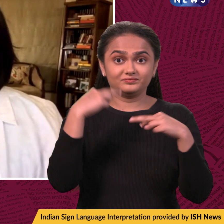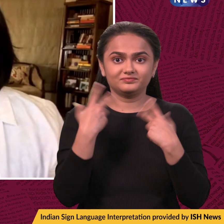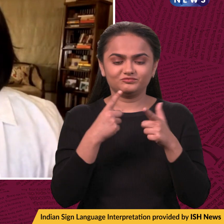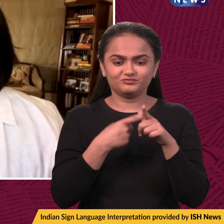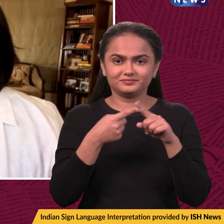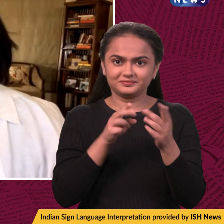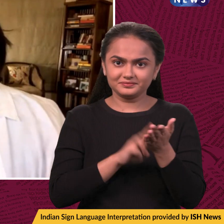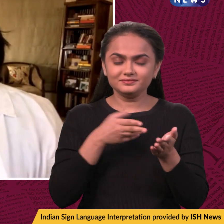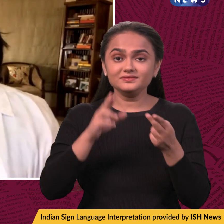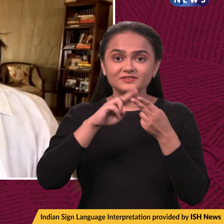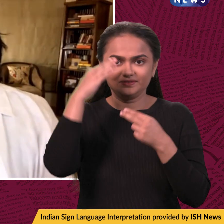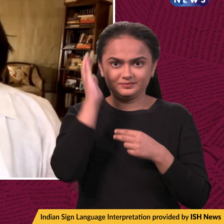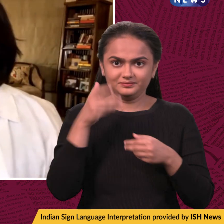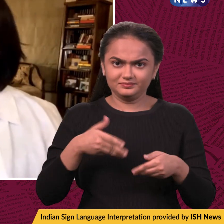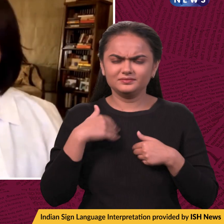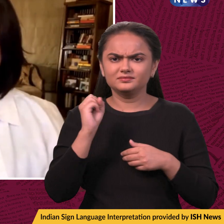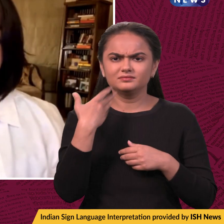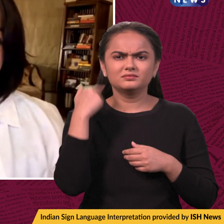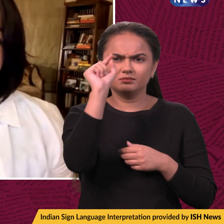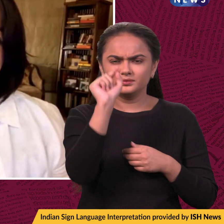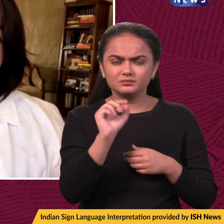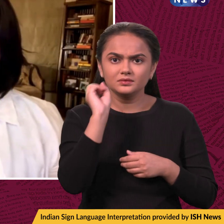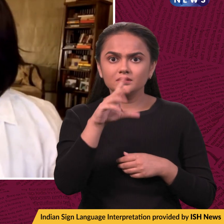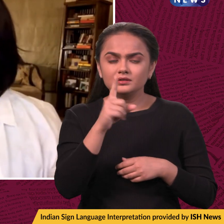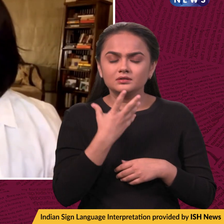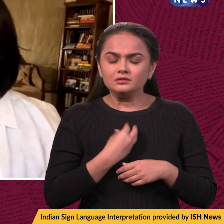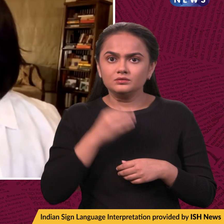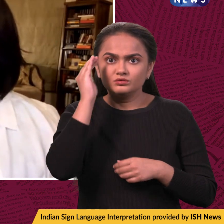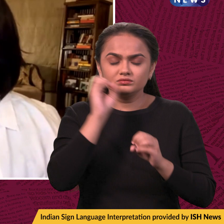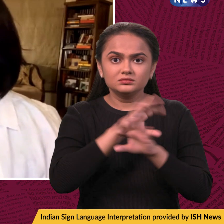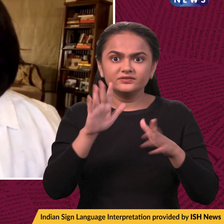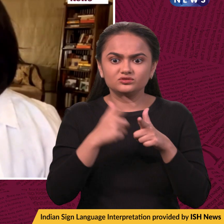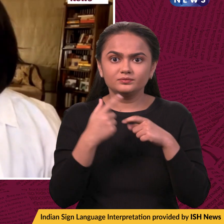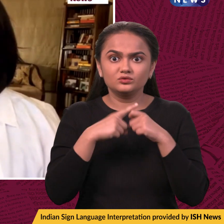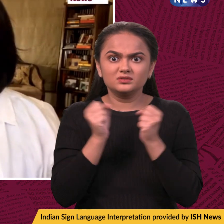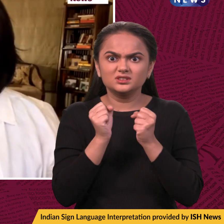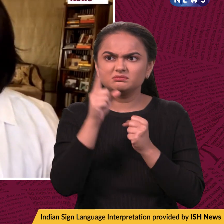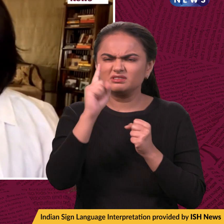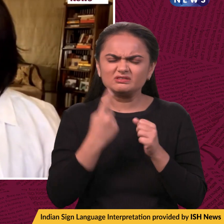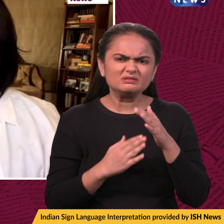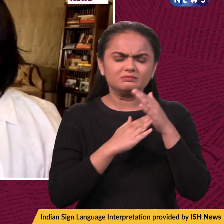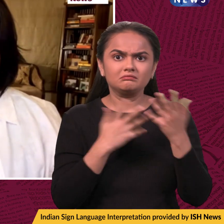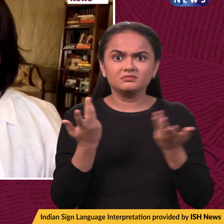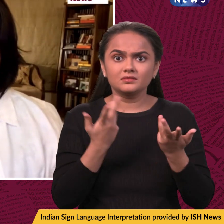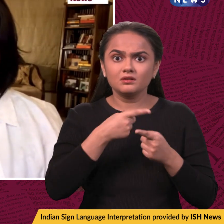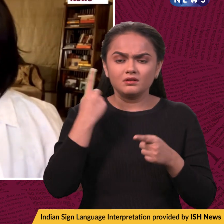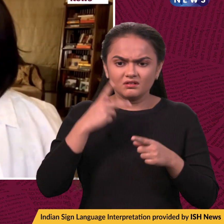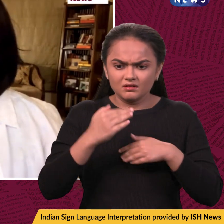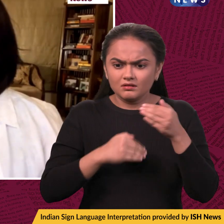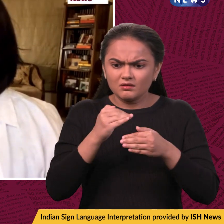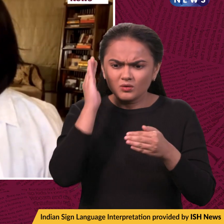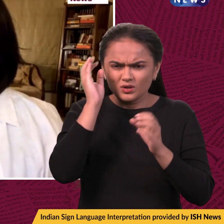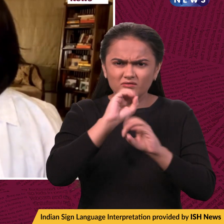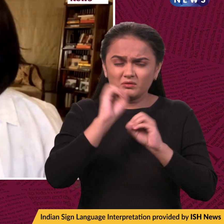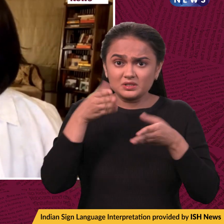evening. You're watching Just the News. I'm Faye. Let's get straight to our headlines. Grim news coming in from Jammu and Kashmir right on top. This is a developing story.